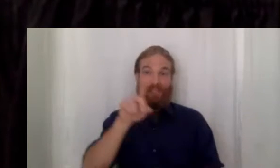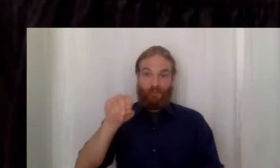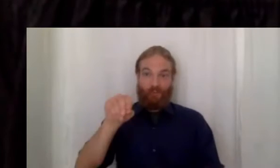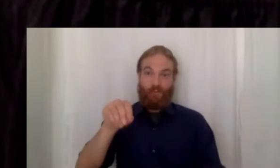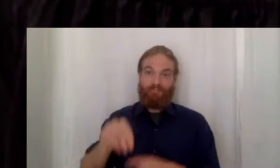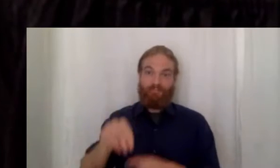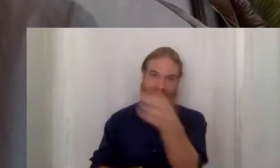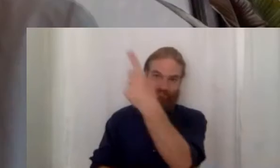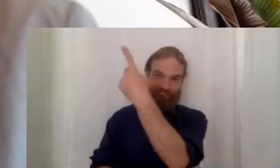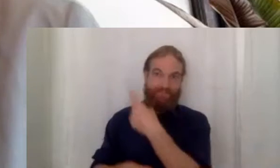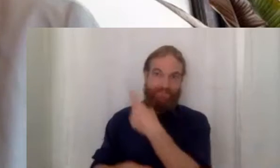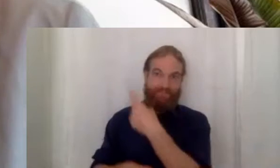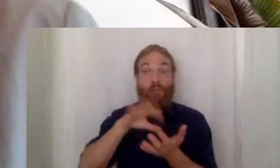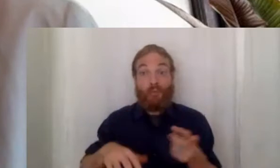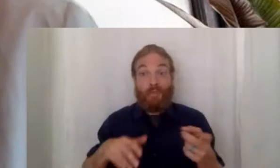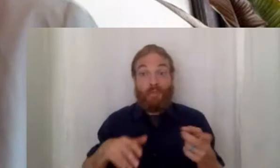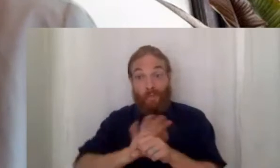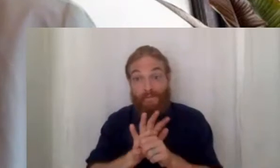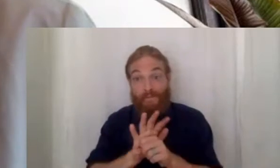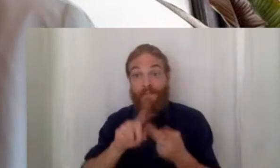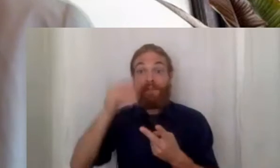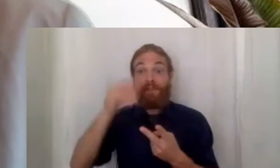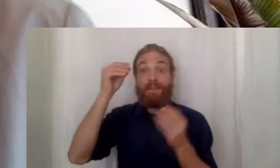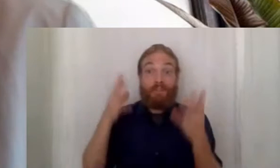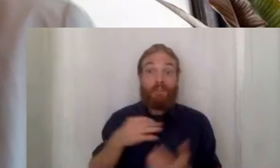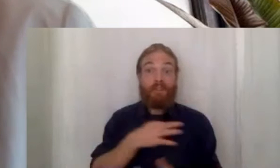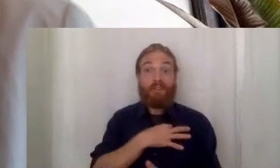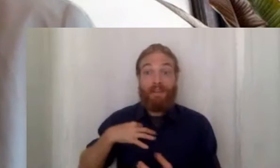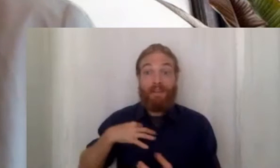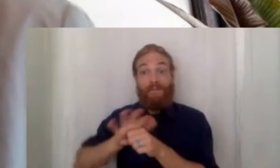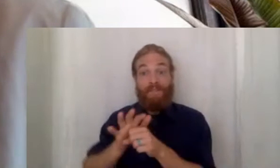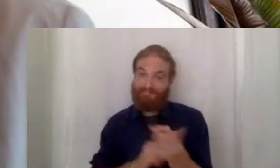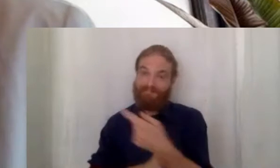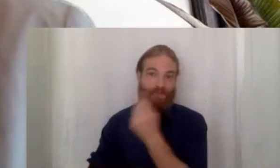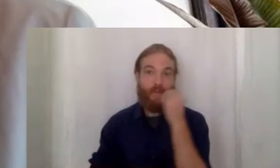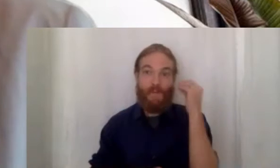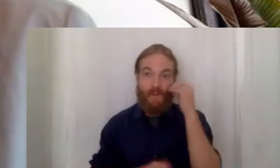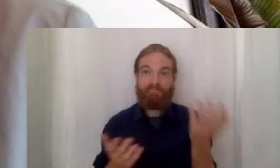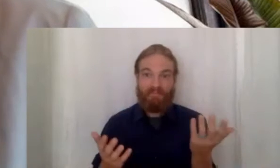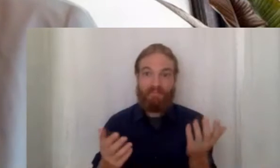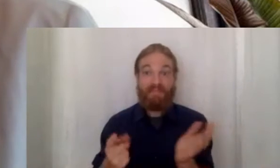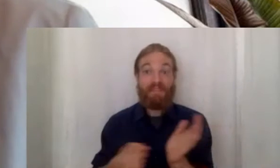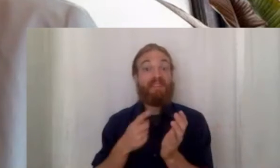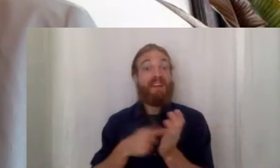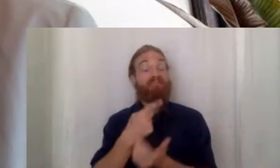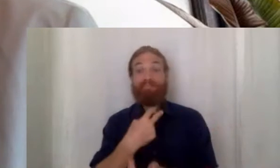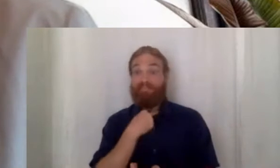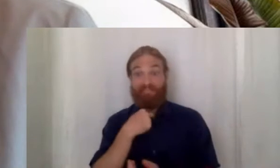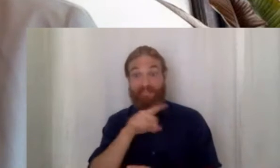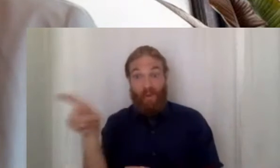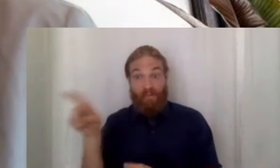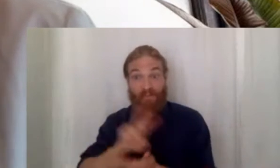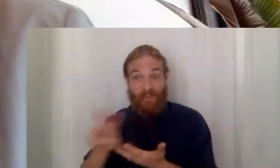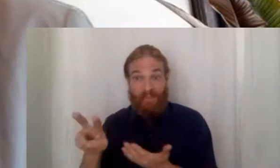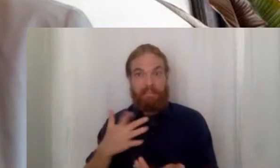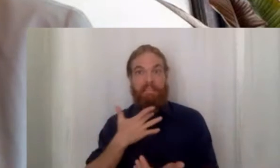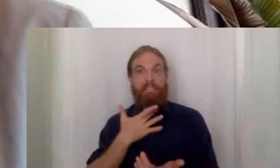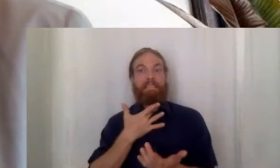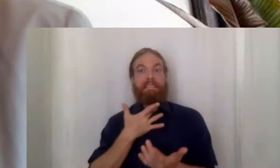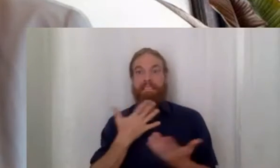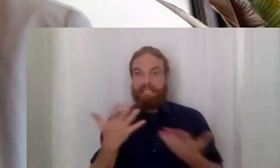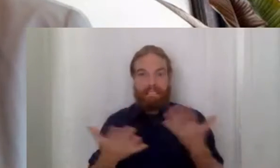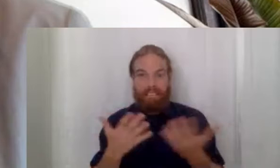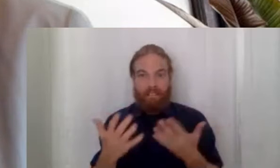quarantine. So as Susan was mentioning previously, if both the exposed person and